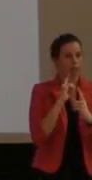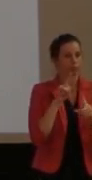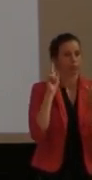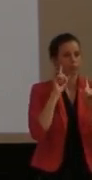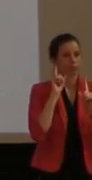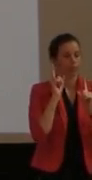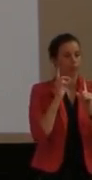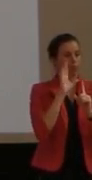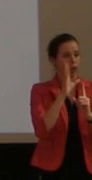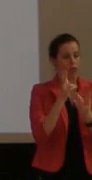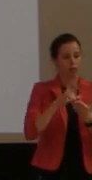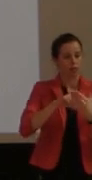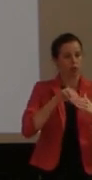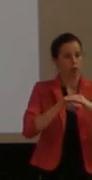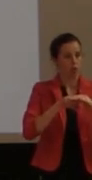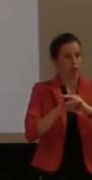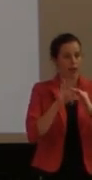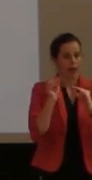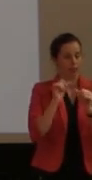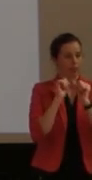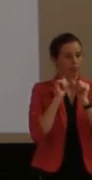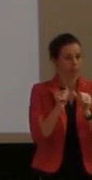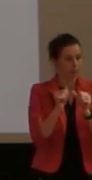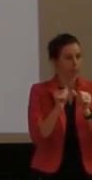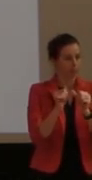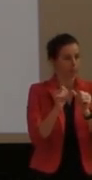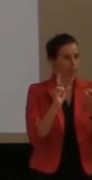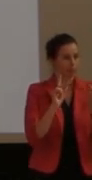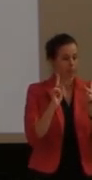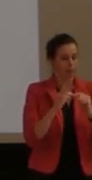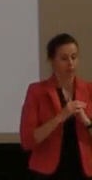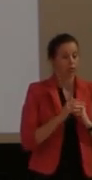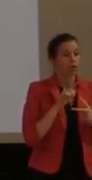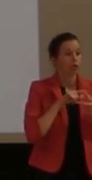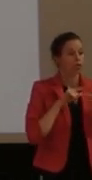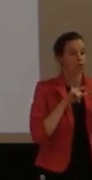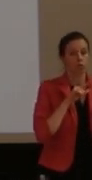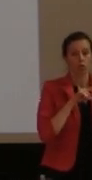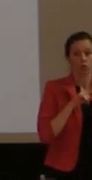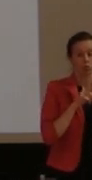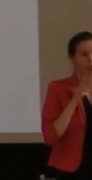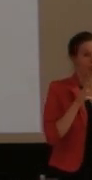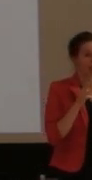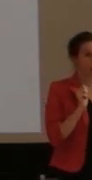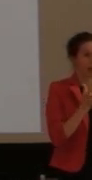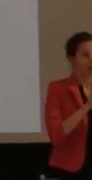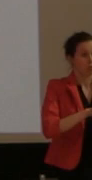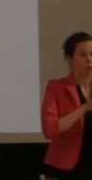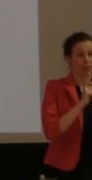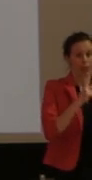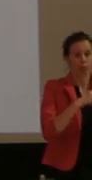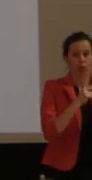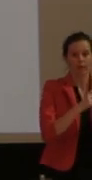retention. There are two ways that people can enroll in the program. You heard me talk about direct volunteers and healthcare